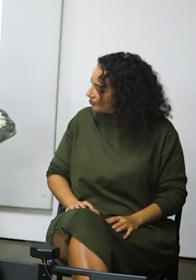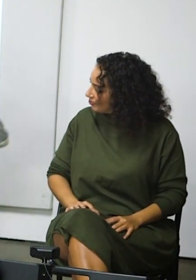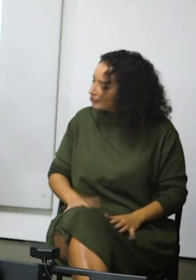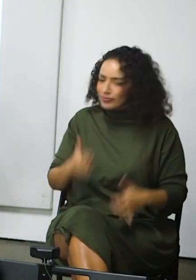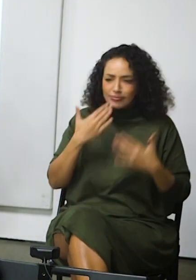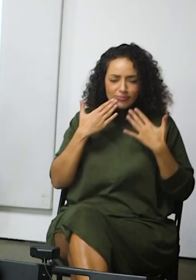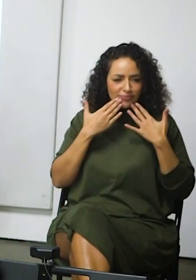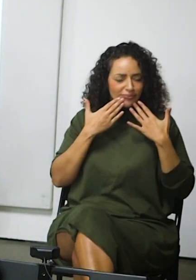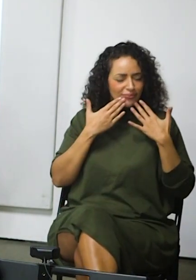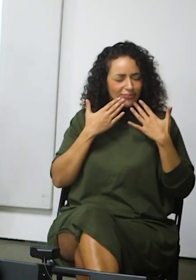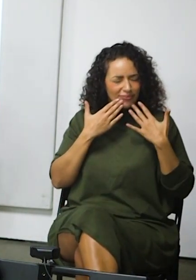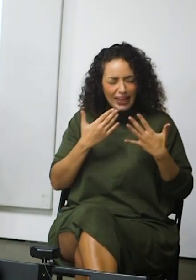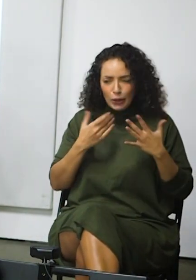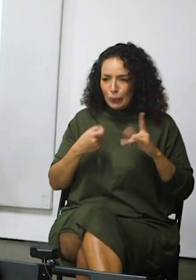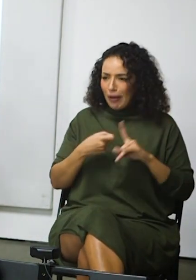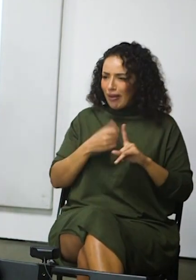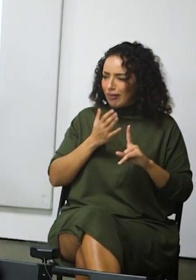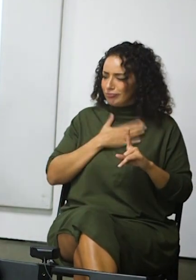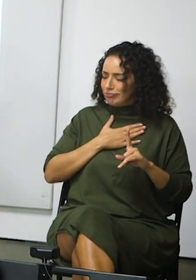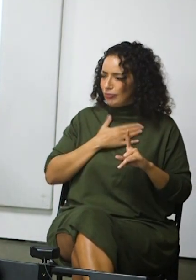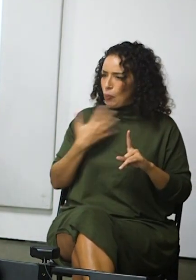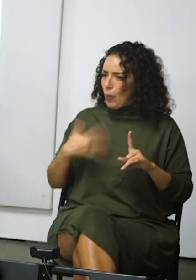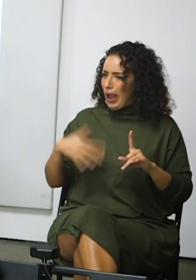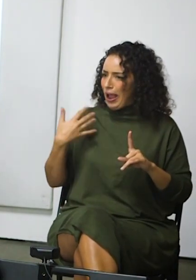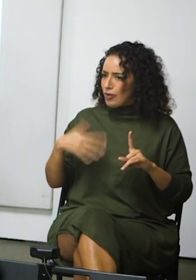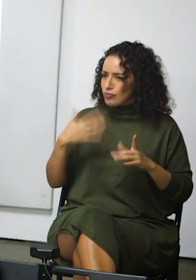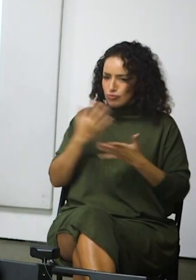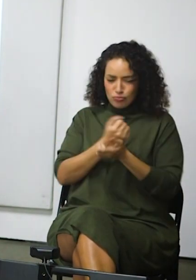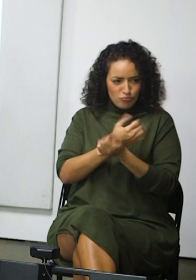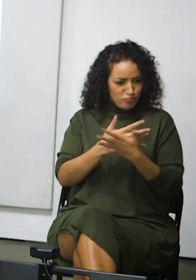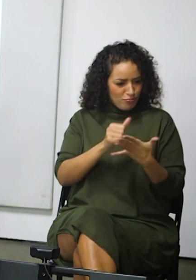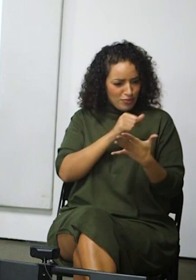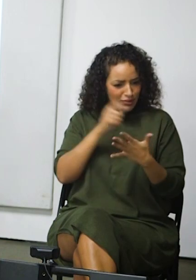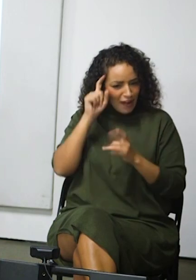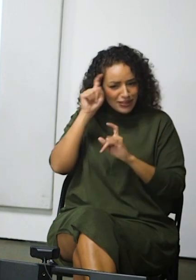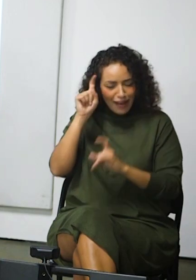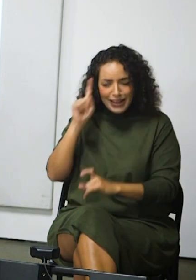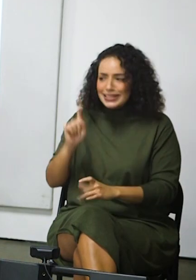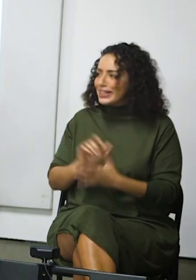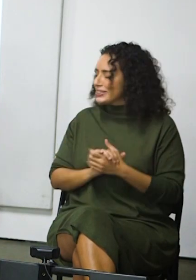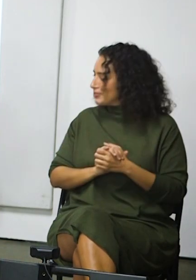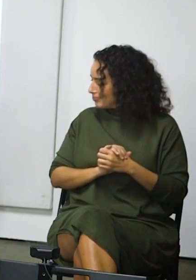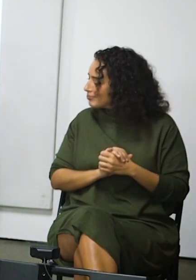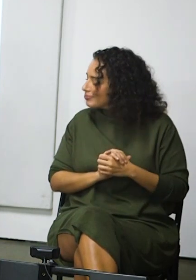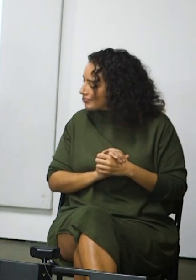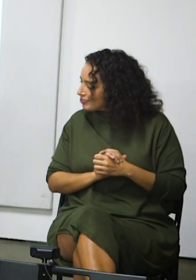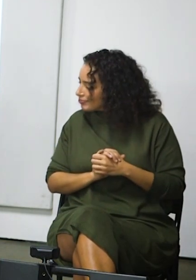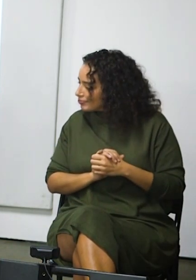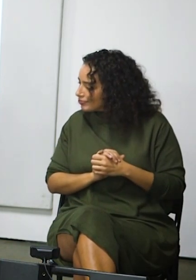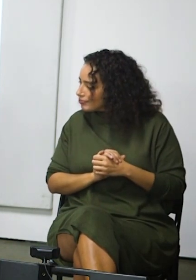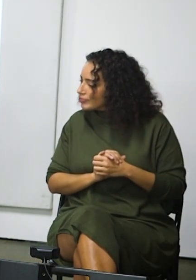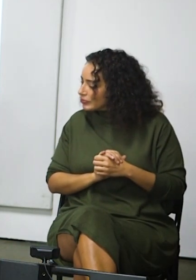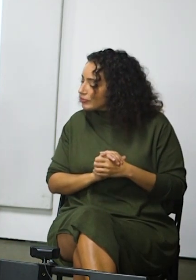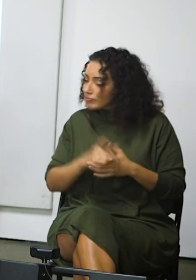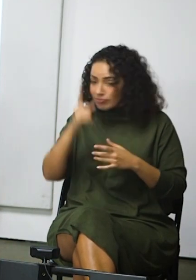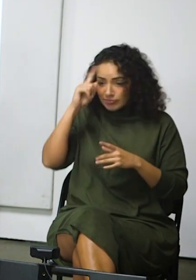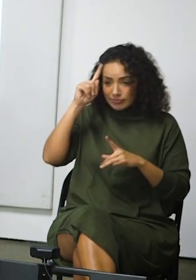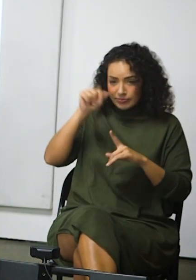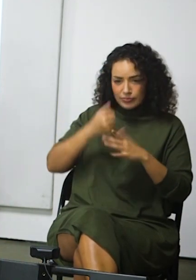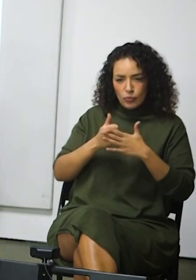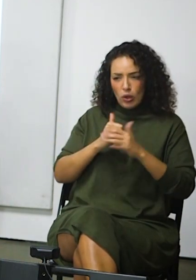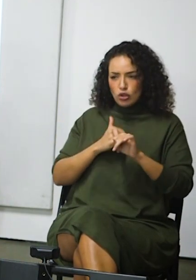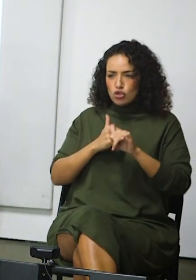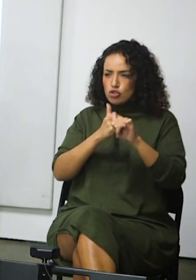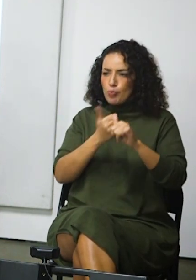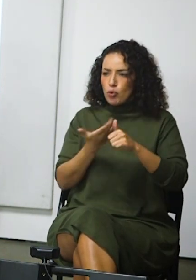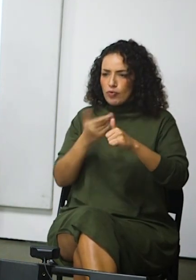Amazing. Thank you so much, Kaya. I think across that, there's so many really nice ideas that we can start to think about as well. You know, if there's this idea of support coming from below and then also